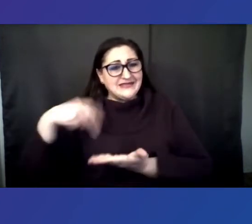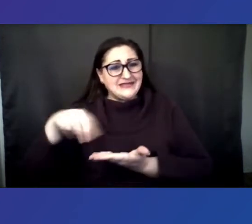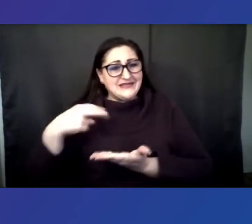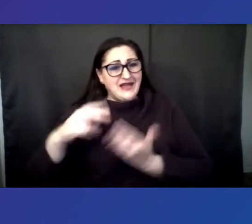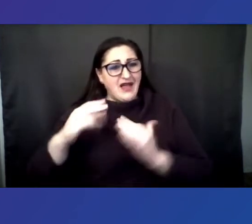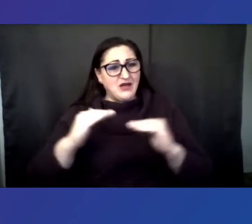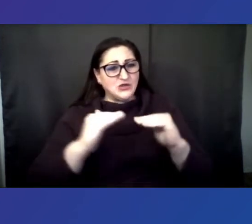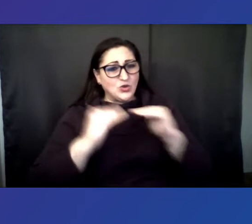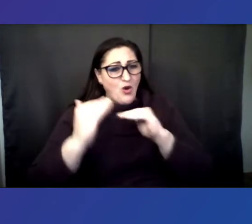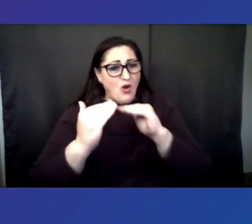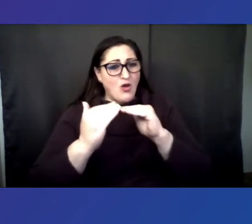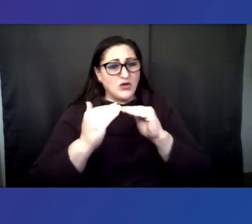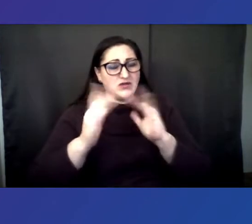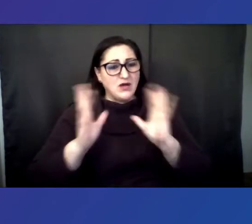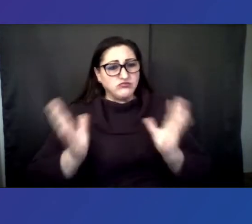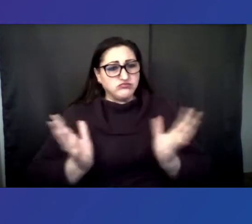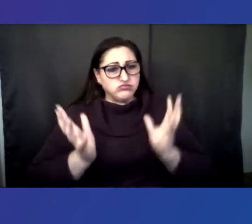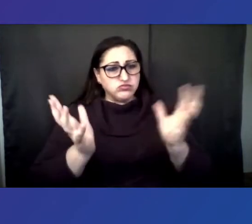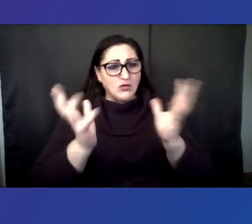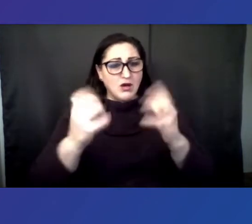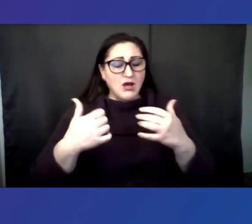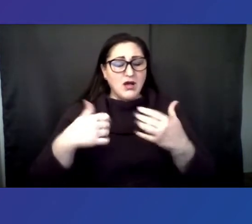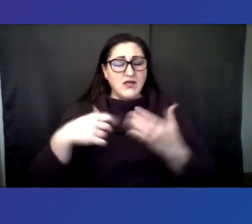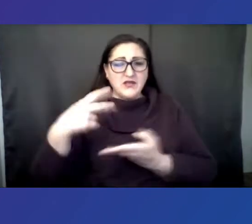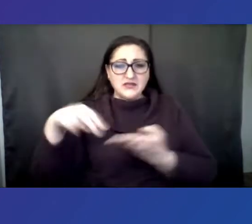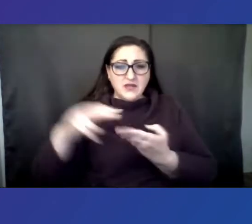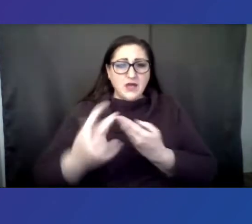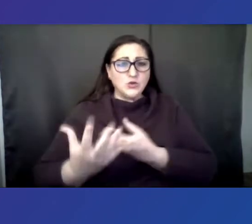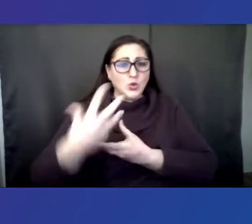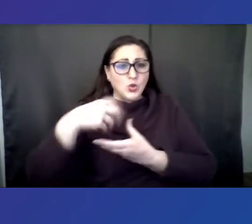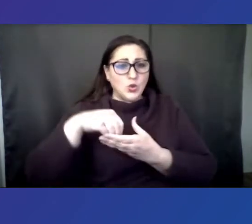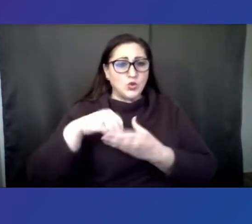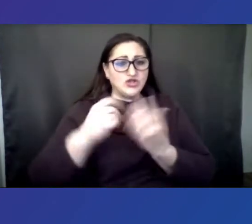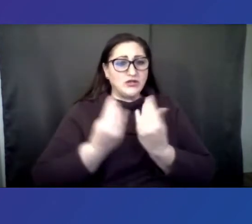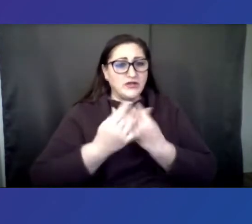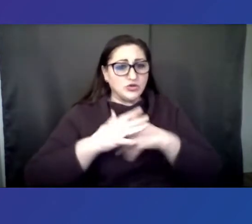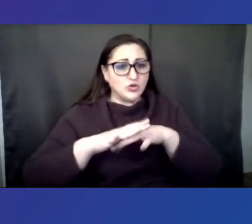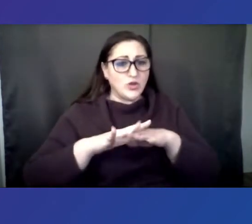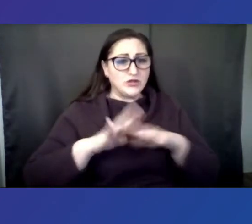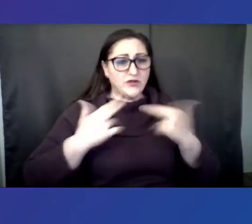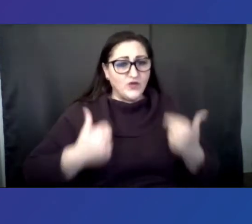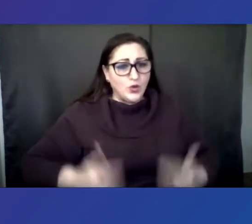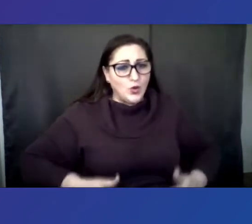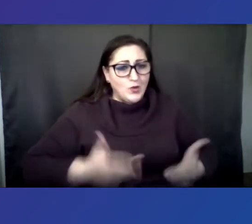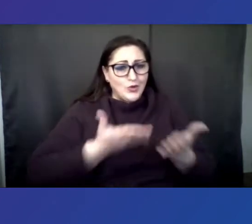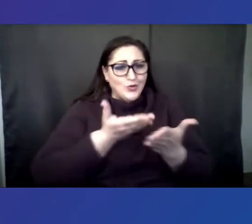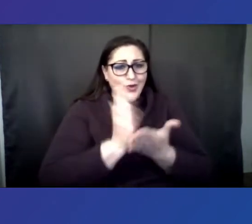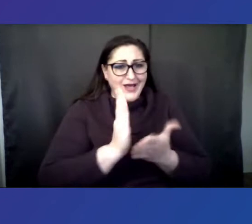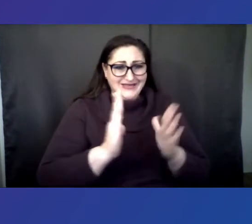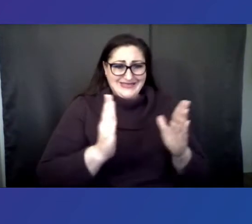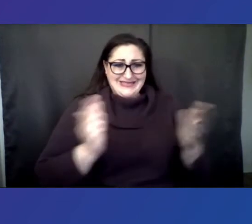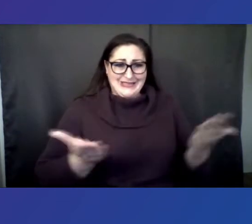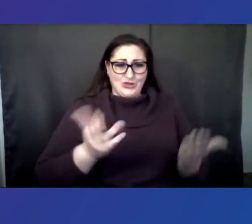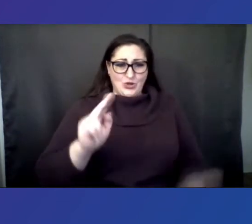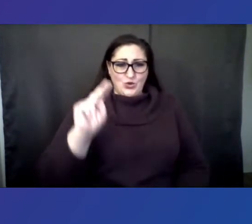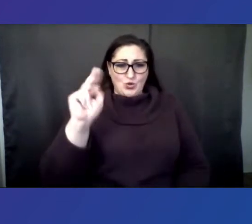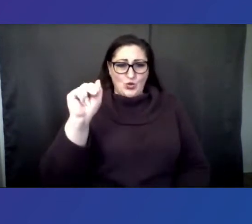to foster the inclusion, integration, and human rights in the New York City metropolitan